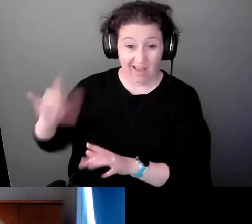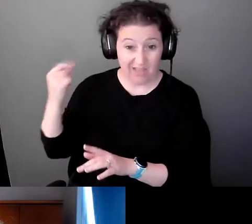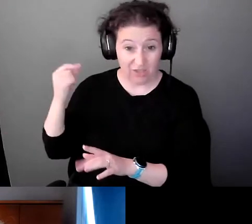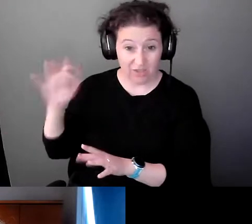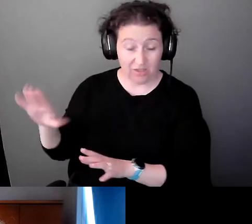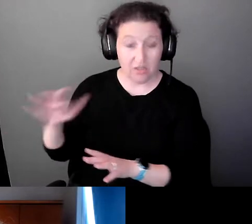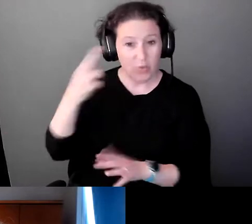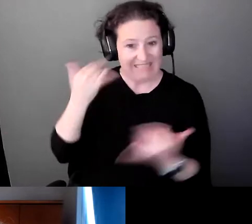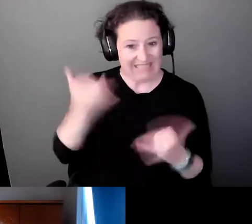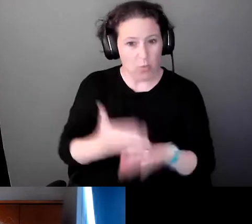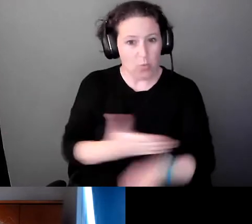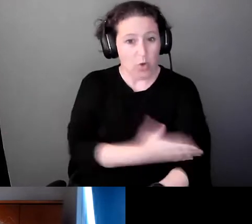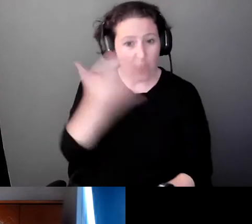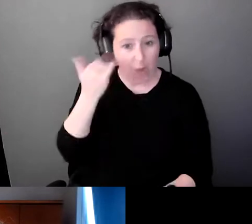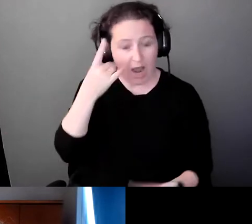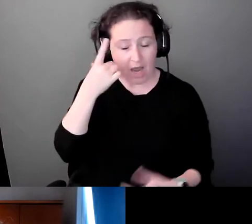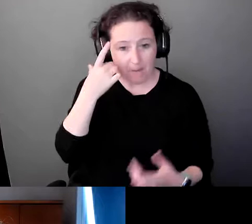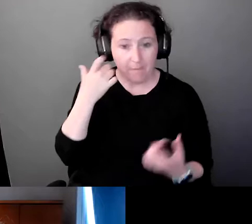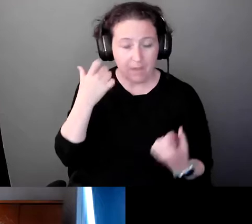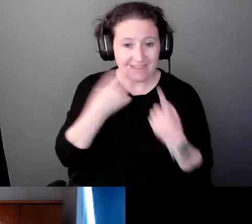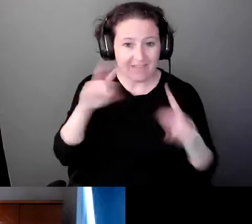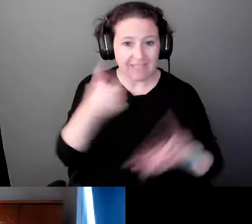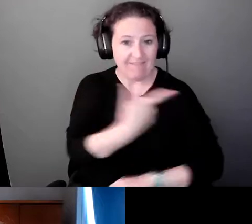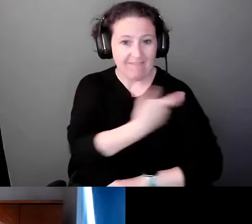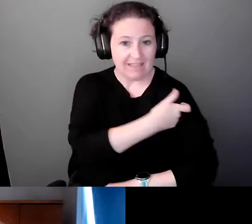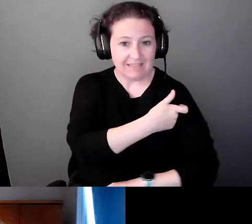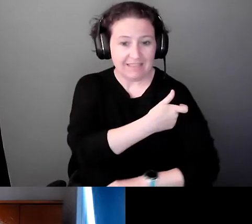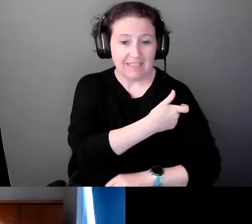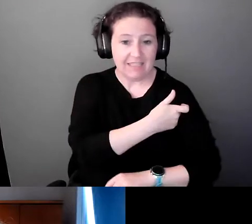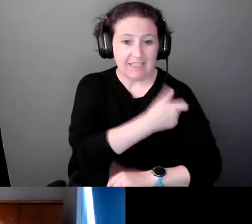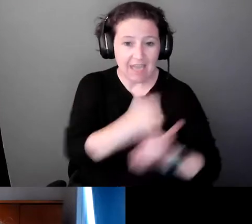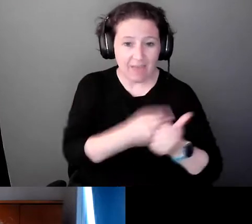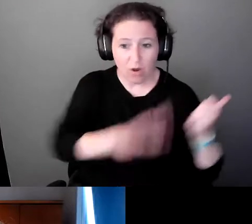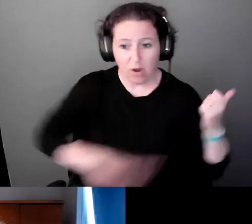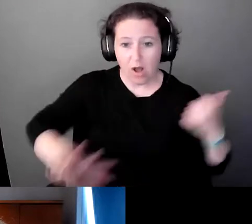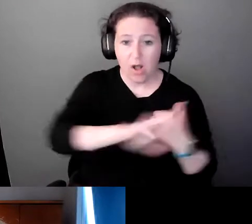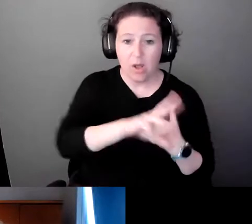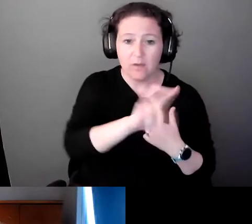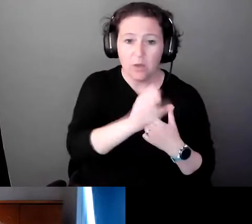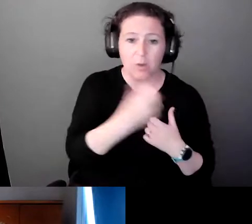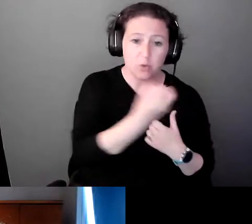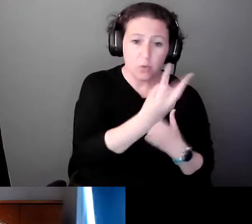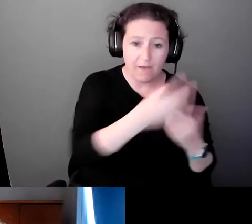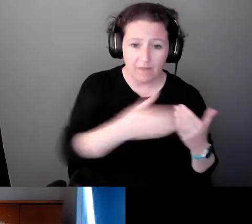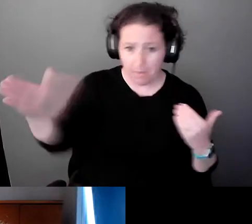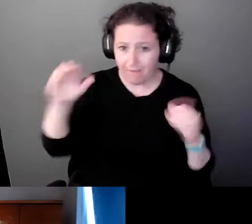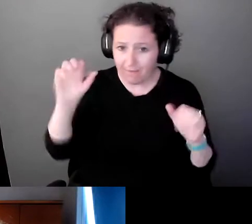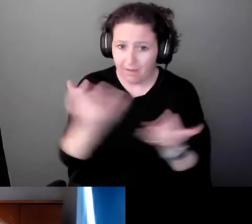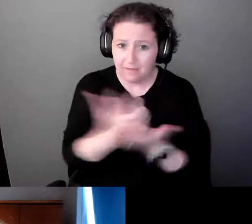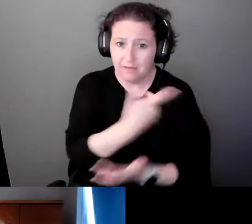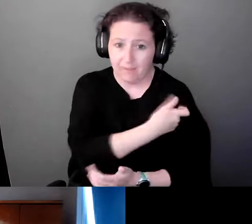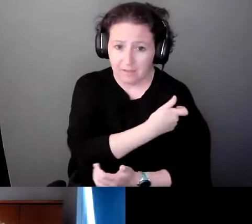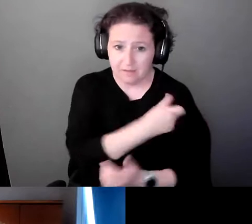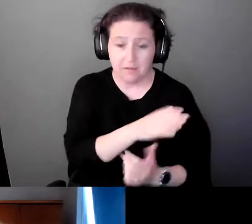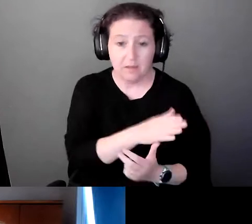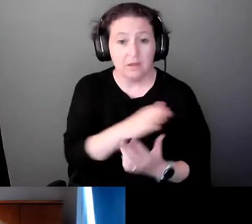vaccines to which individuals 12 and older have access to in the United States. The second reason is the Vaccinate Now message